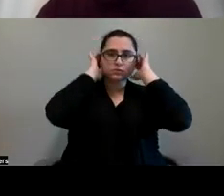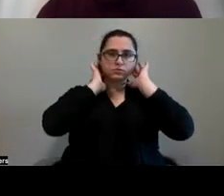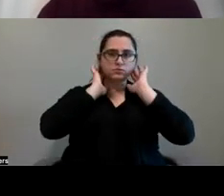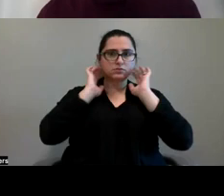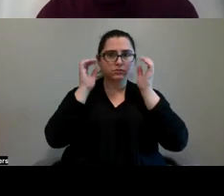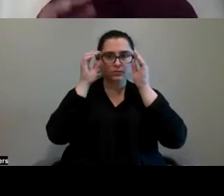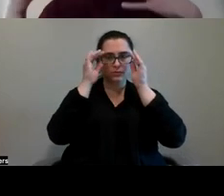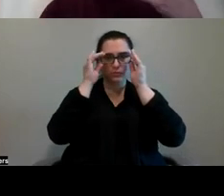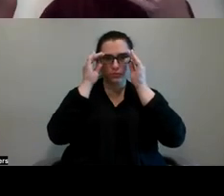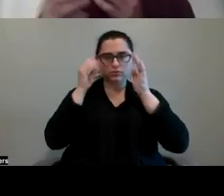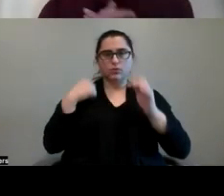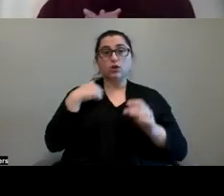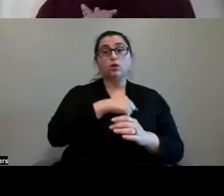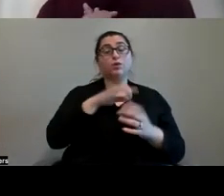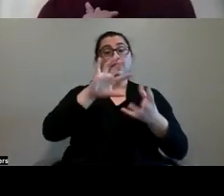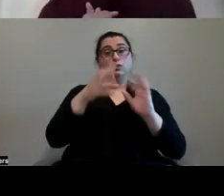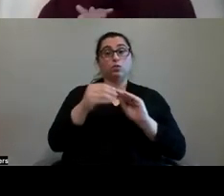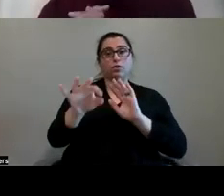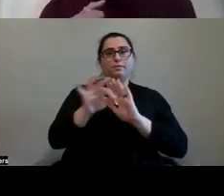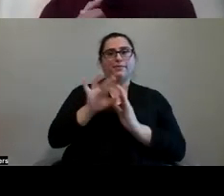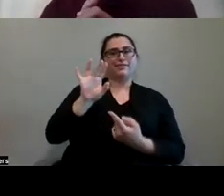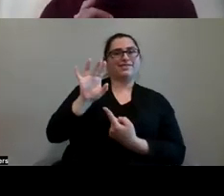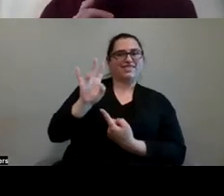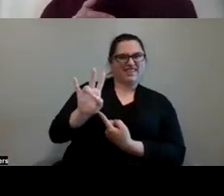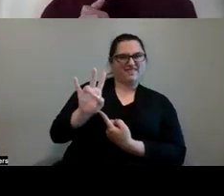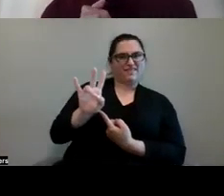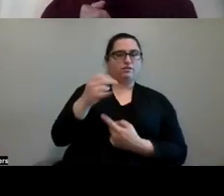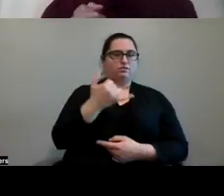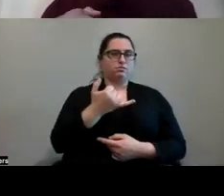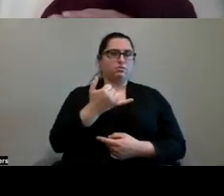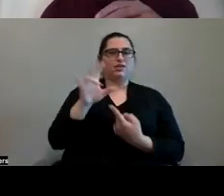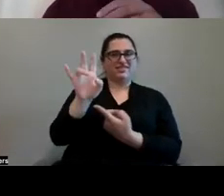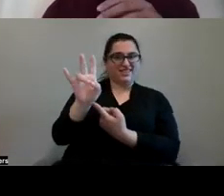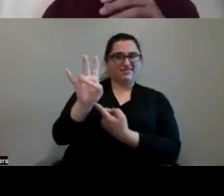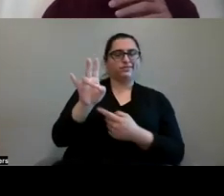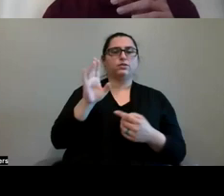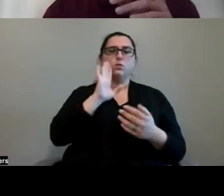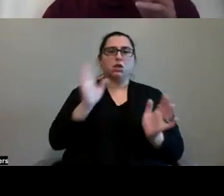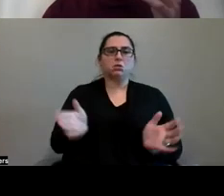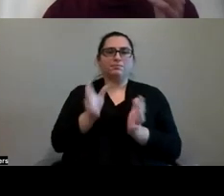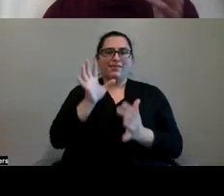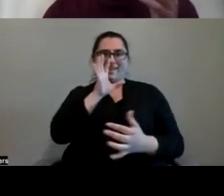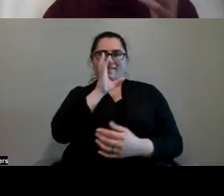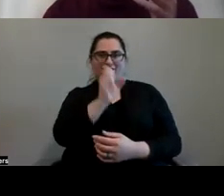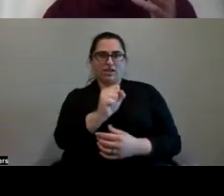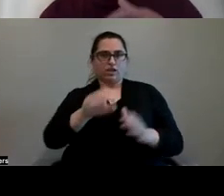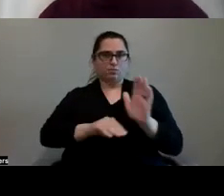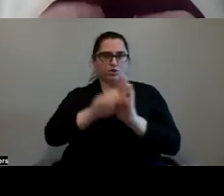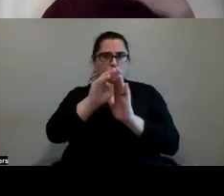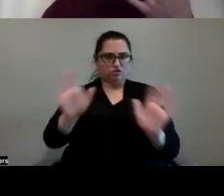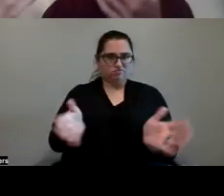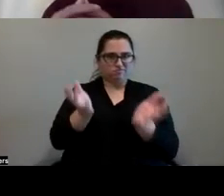And we picked 7 antibodies that we wanted to affinity mature. These are chosen based